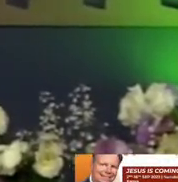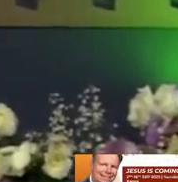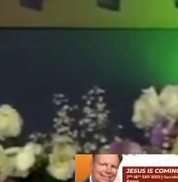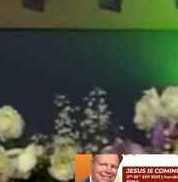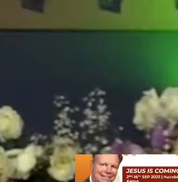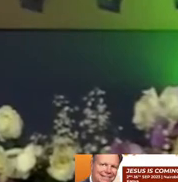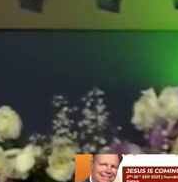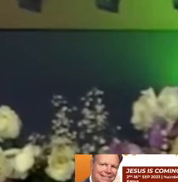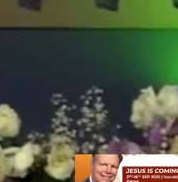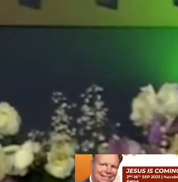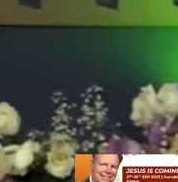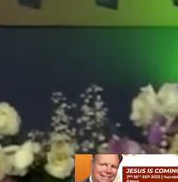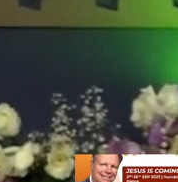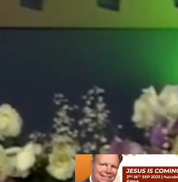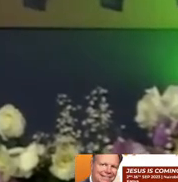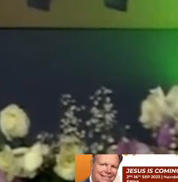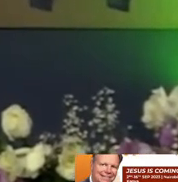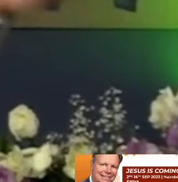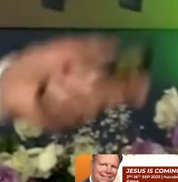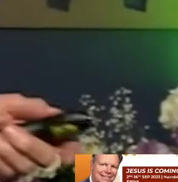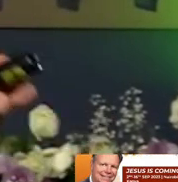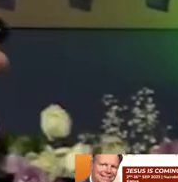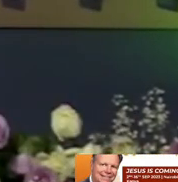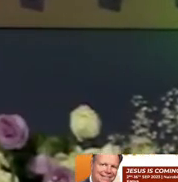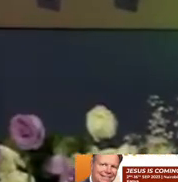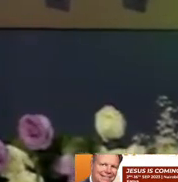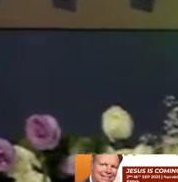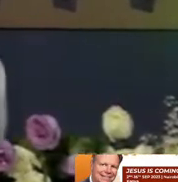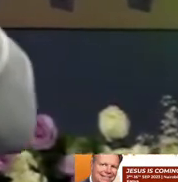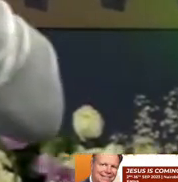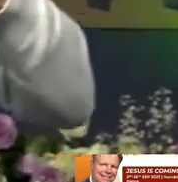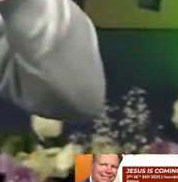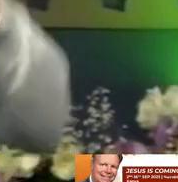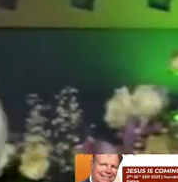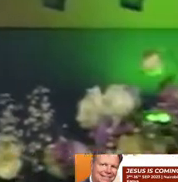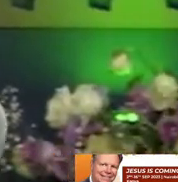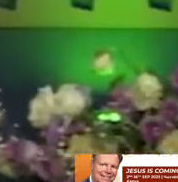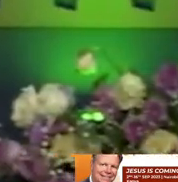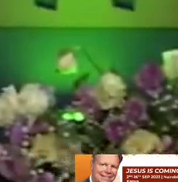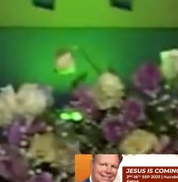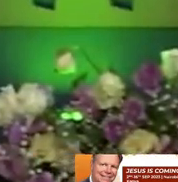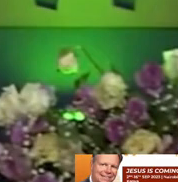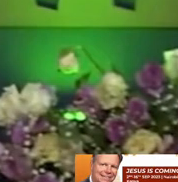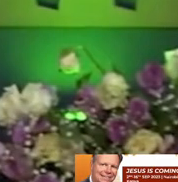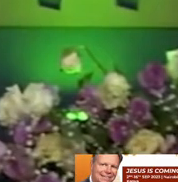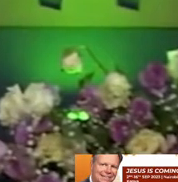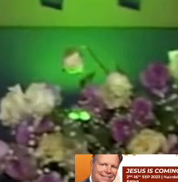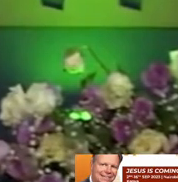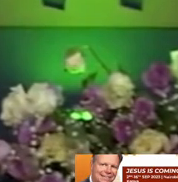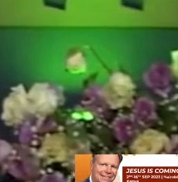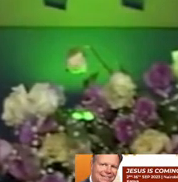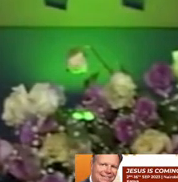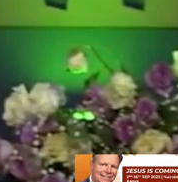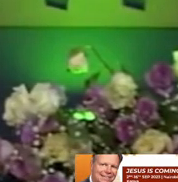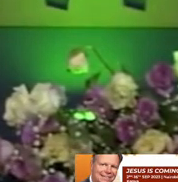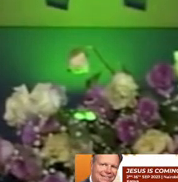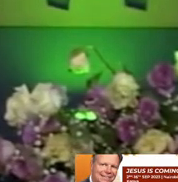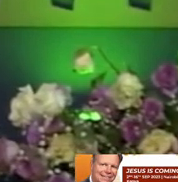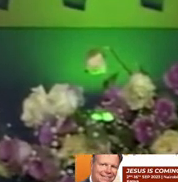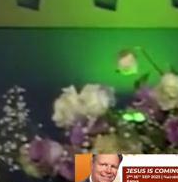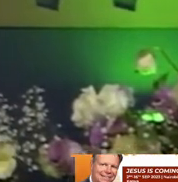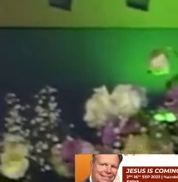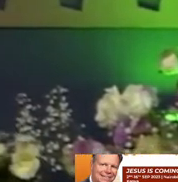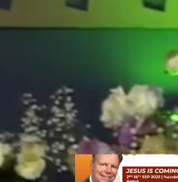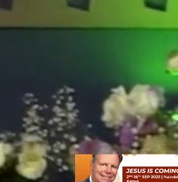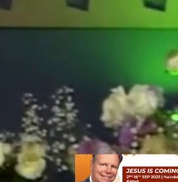you, people all across Africa, we have been so blessed here in Kenya. They have